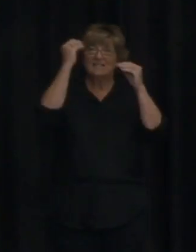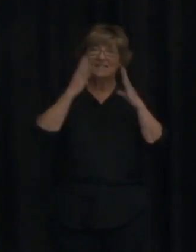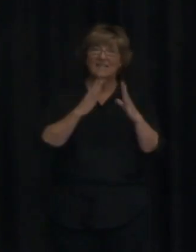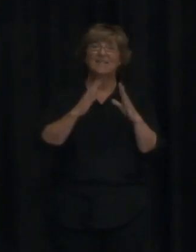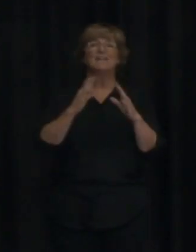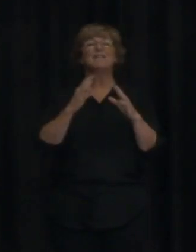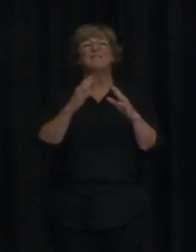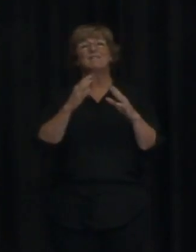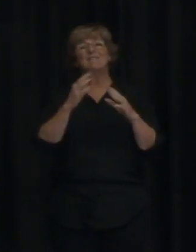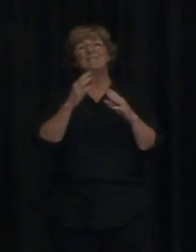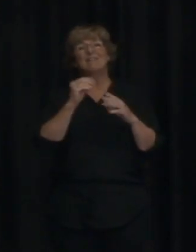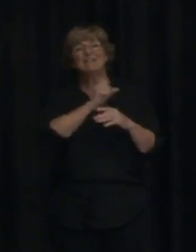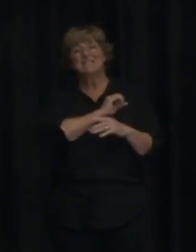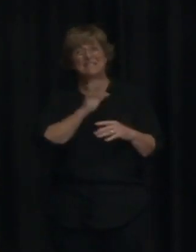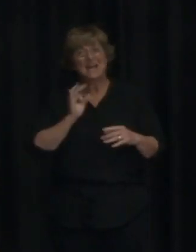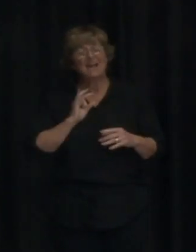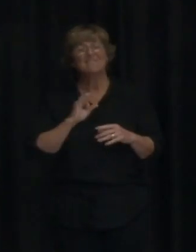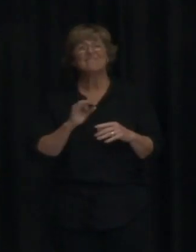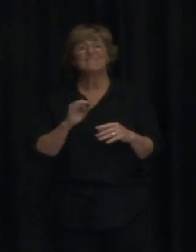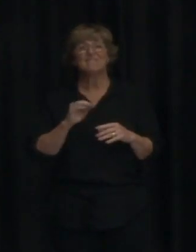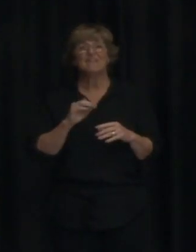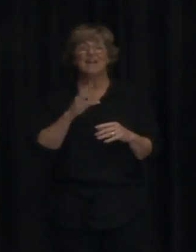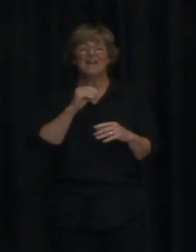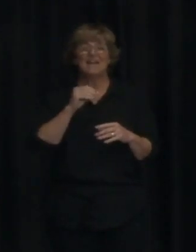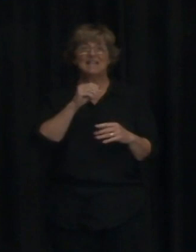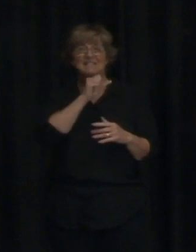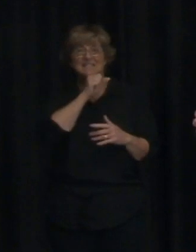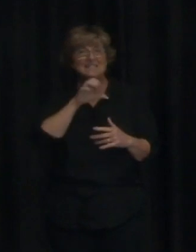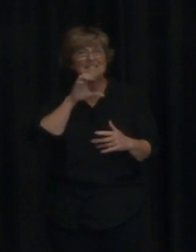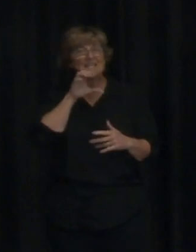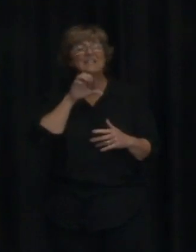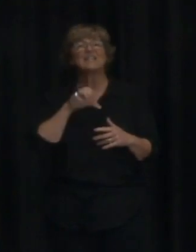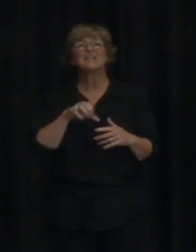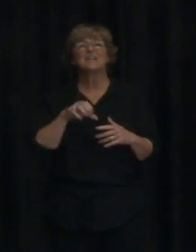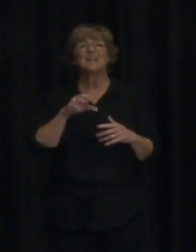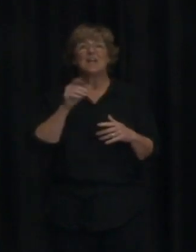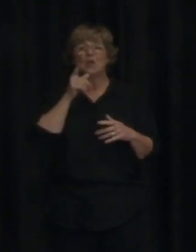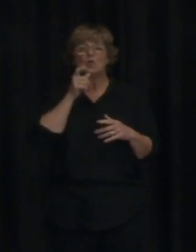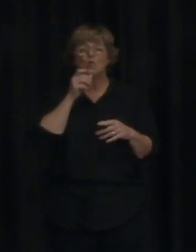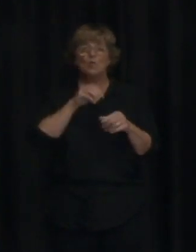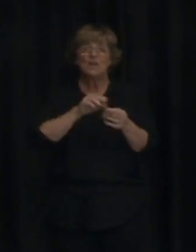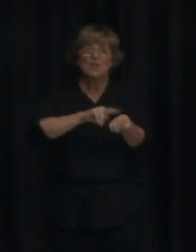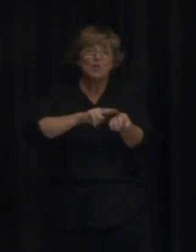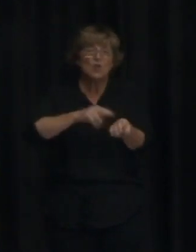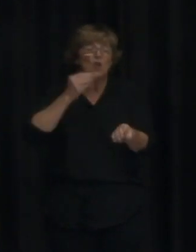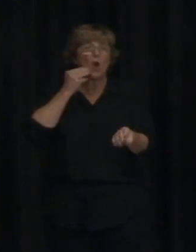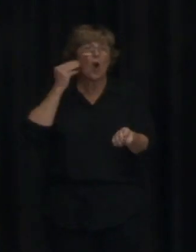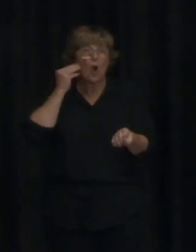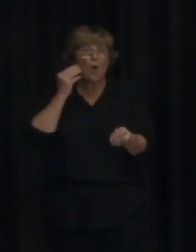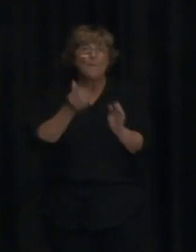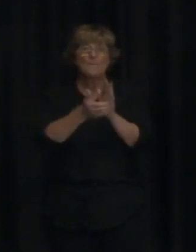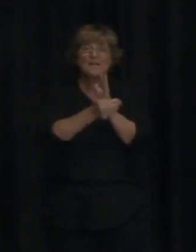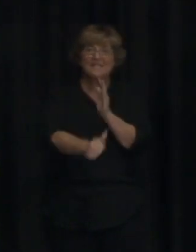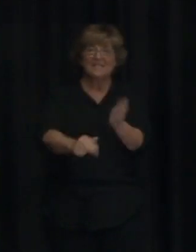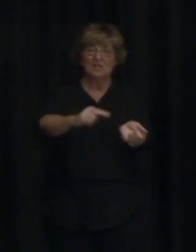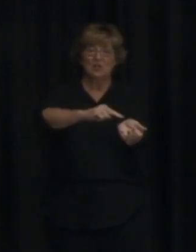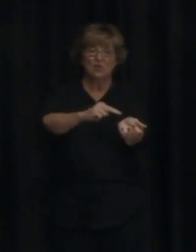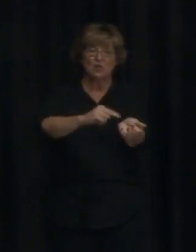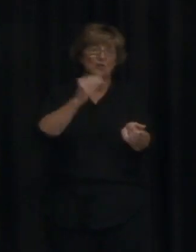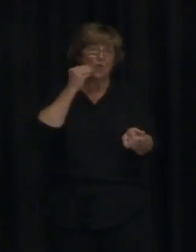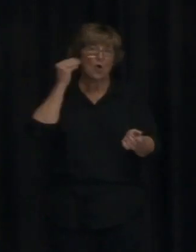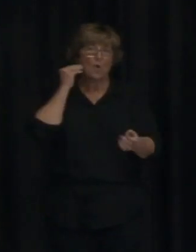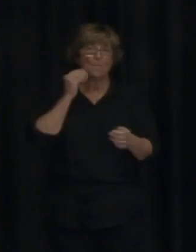we're prioritizing our most vulnerable, our seniors, and those in congregate care facilities, skilled nursing facilities, and the